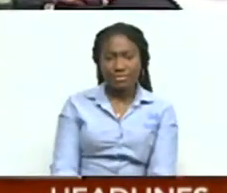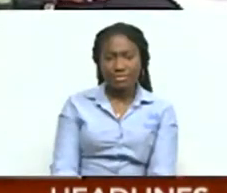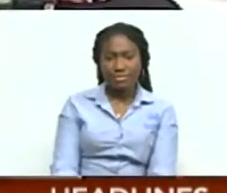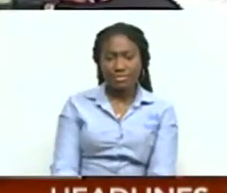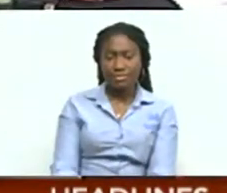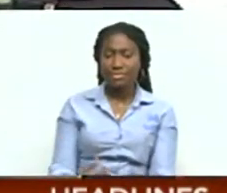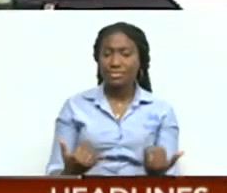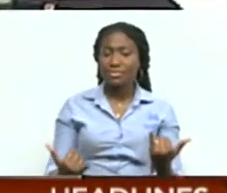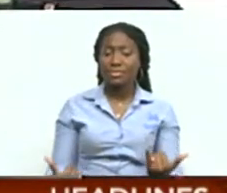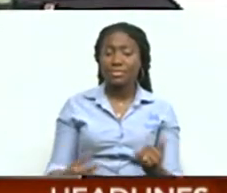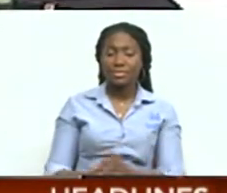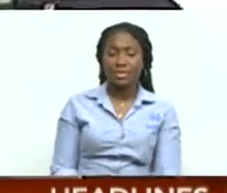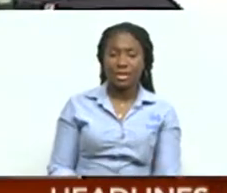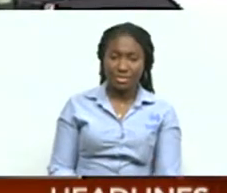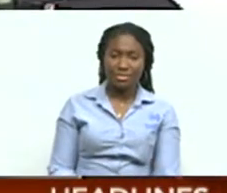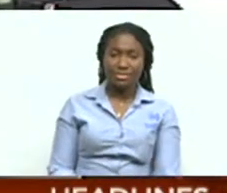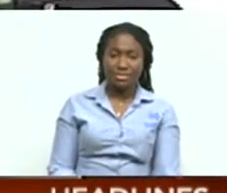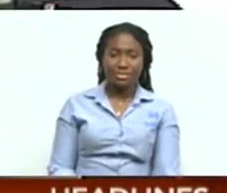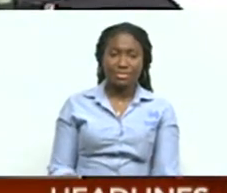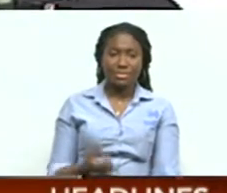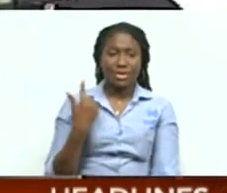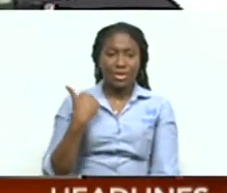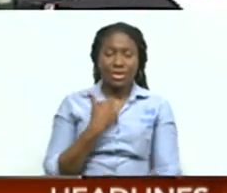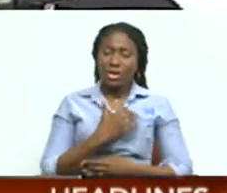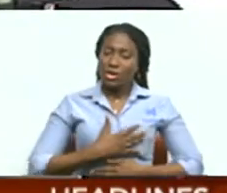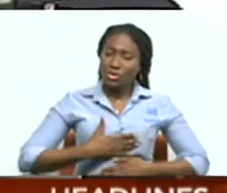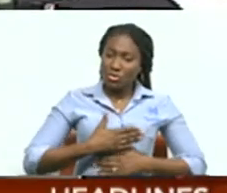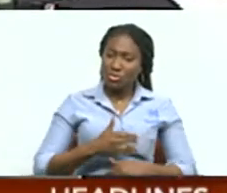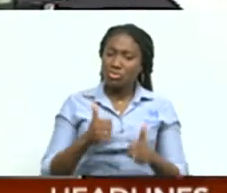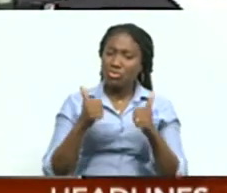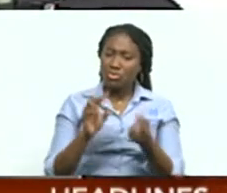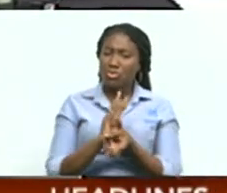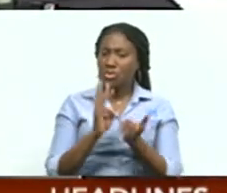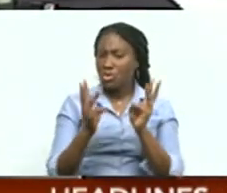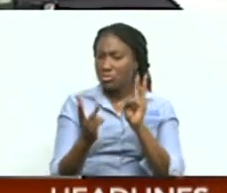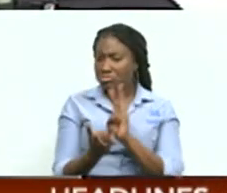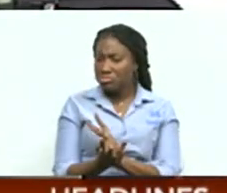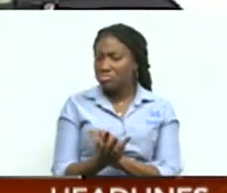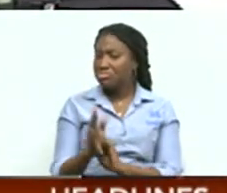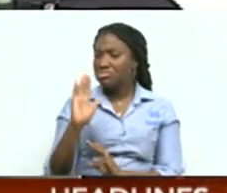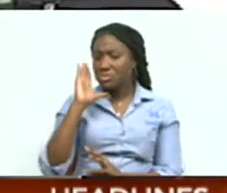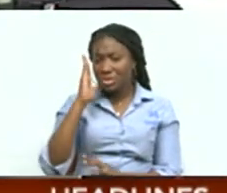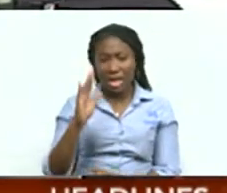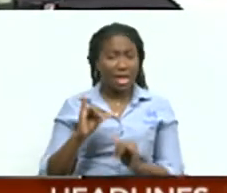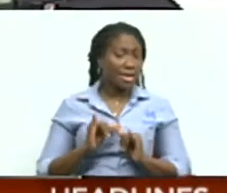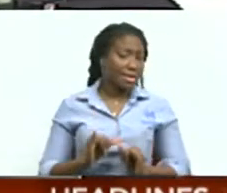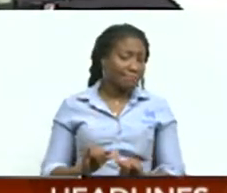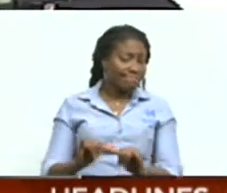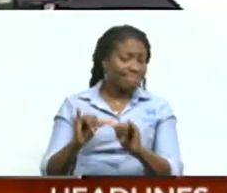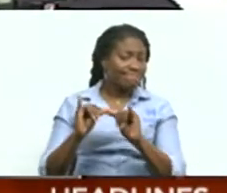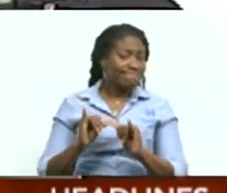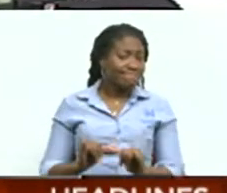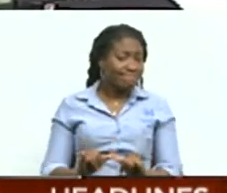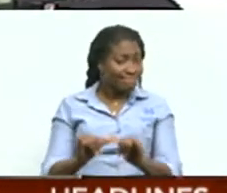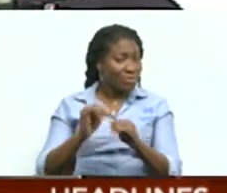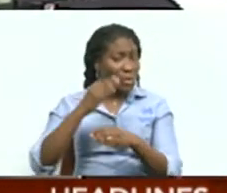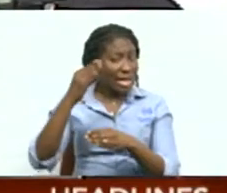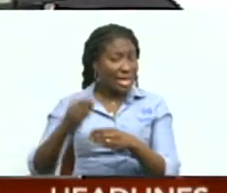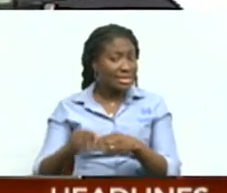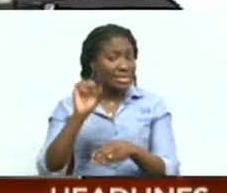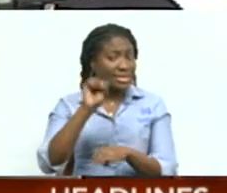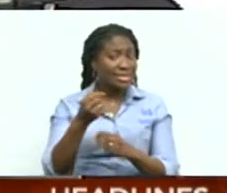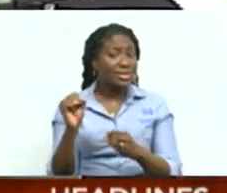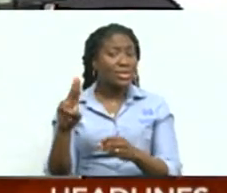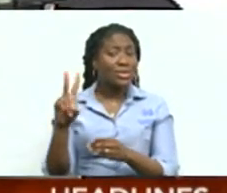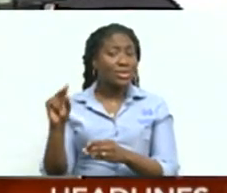Well, Colleen, by and large, we've been enjoying some really good weather these days. Can we see a trend, a continuation of that going into the weekend? Well, March is